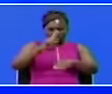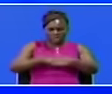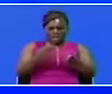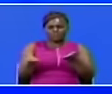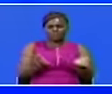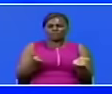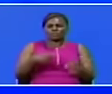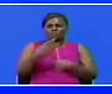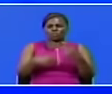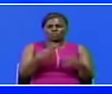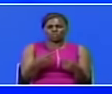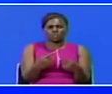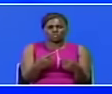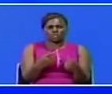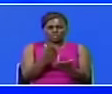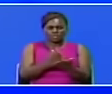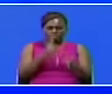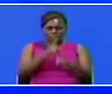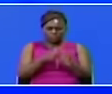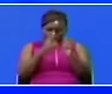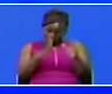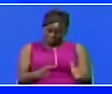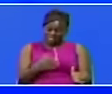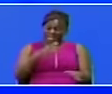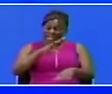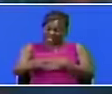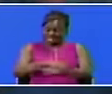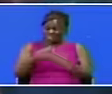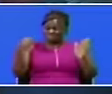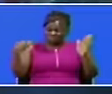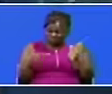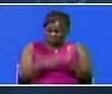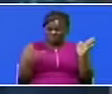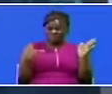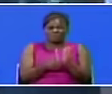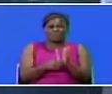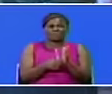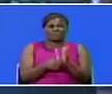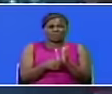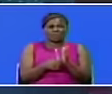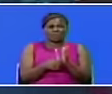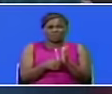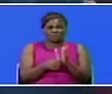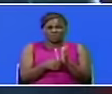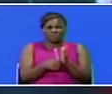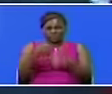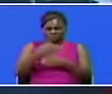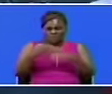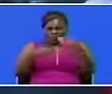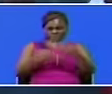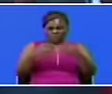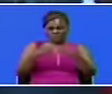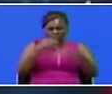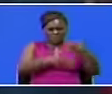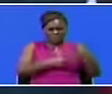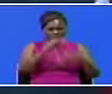was underway. At some point, a journalist also found himself on the receiving end in the mayhem. Truckloads of construction material